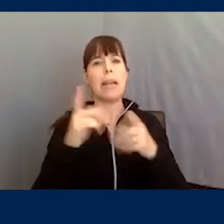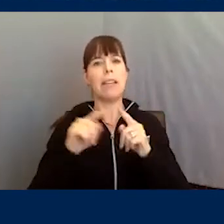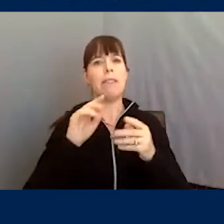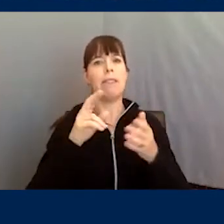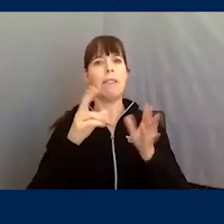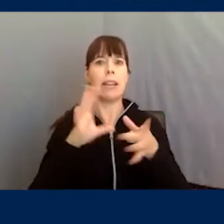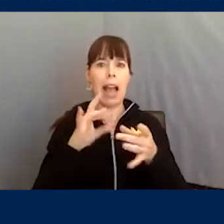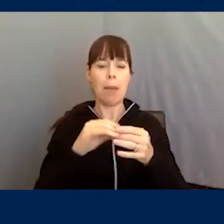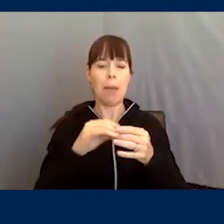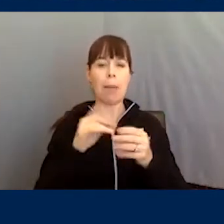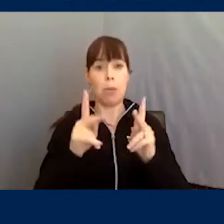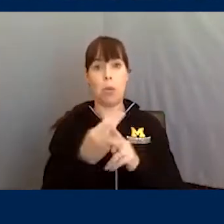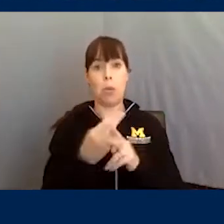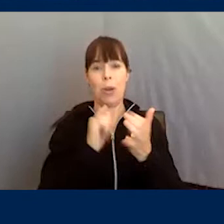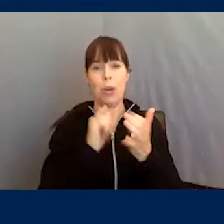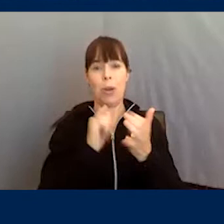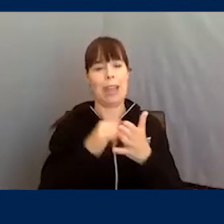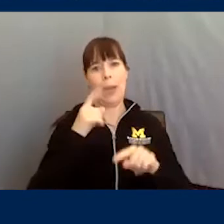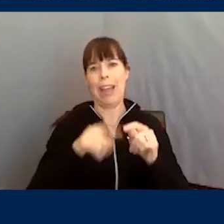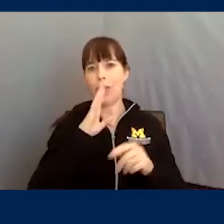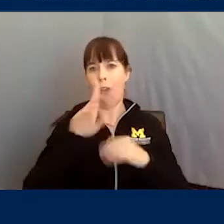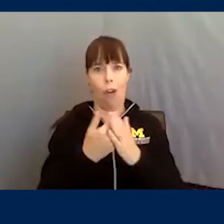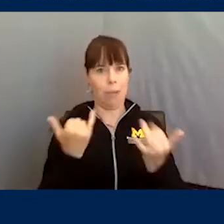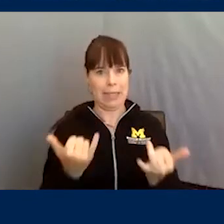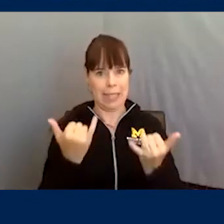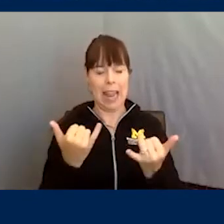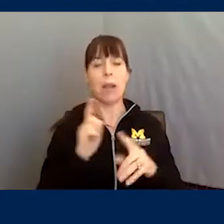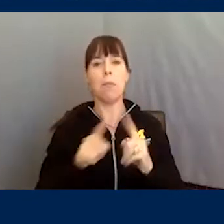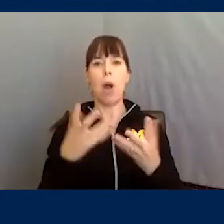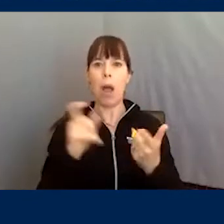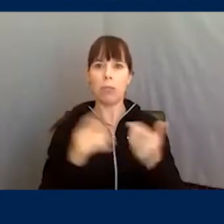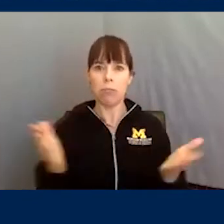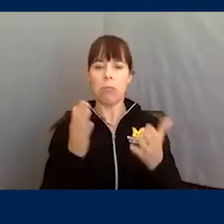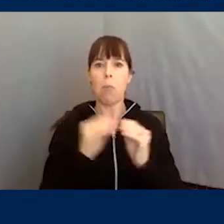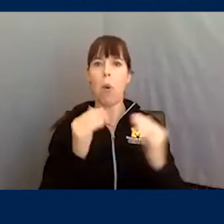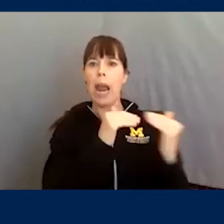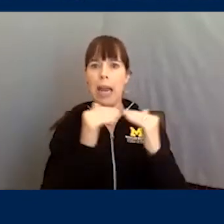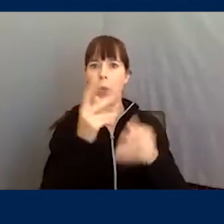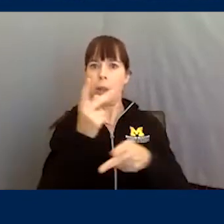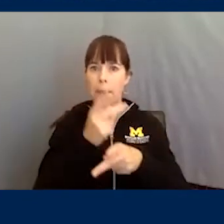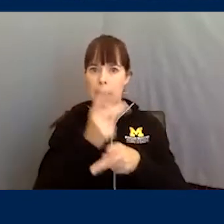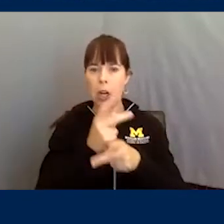to support this, and don't have the time to go over those today. But you want to promote equitable care and